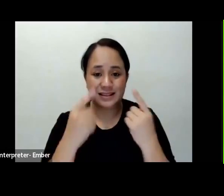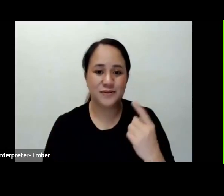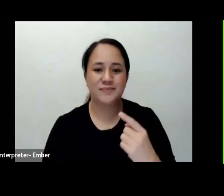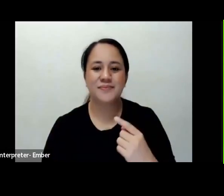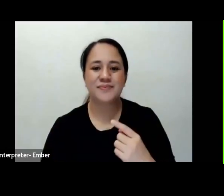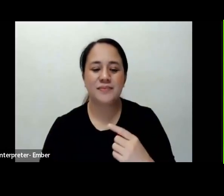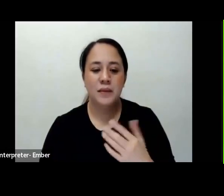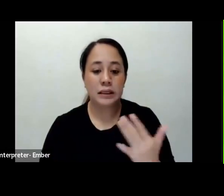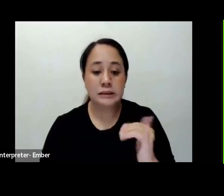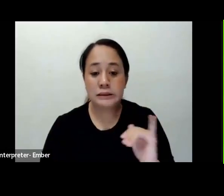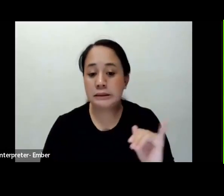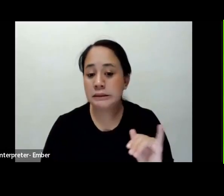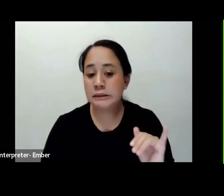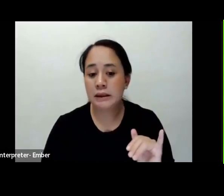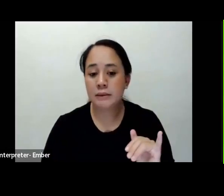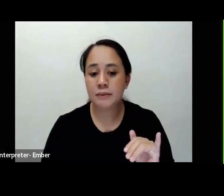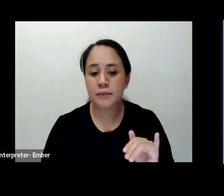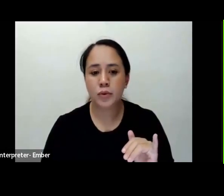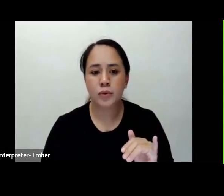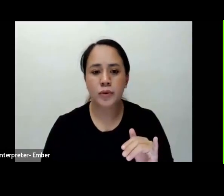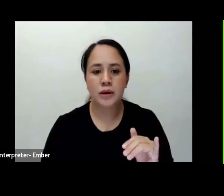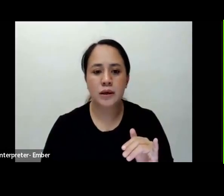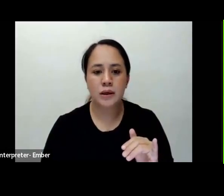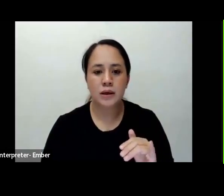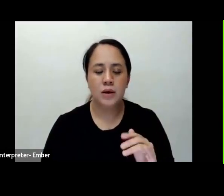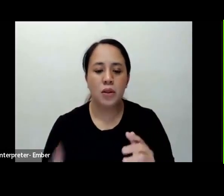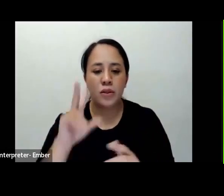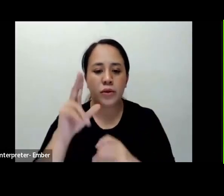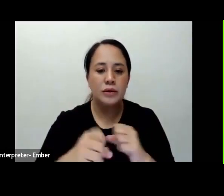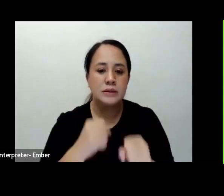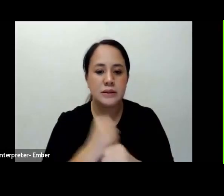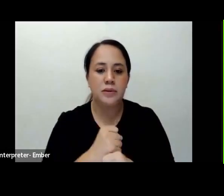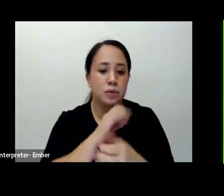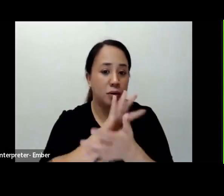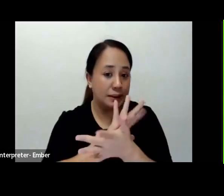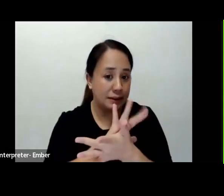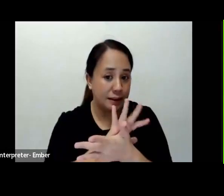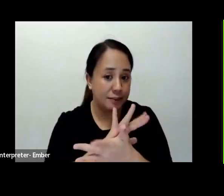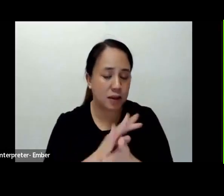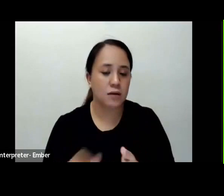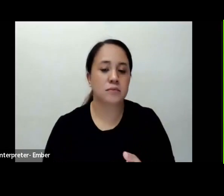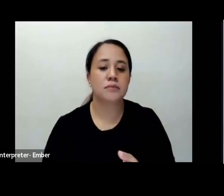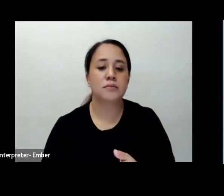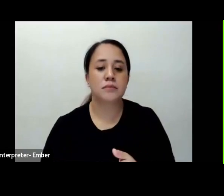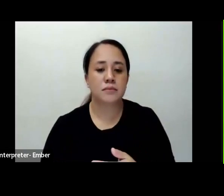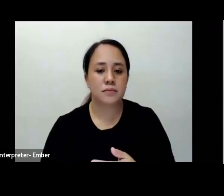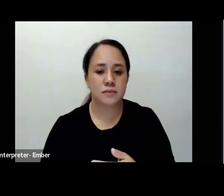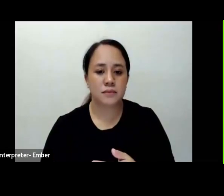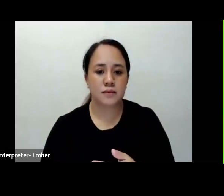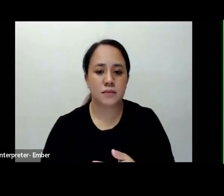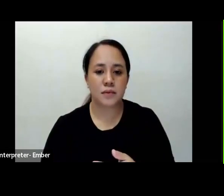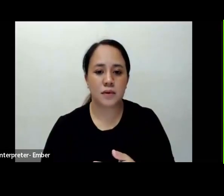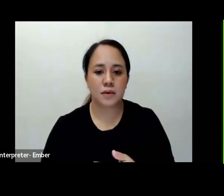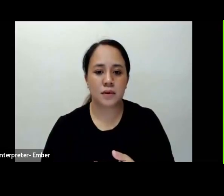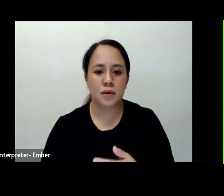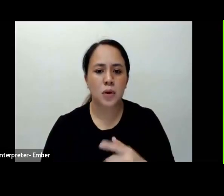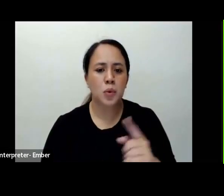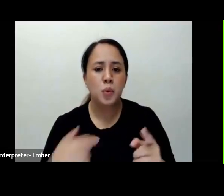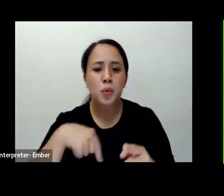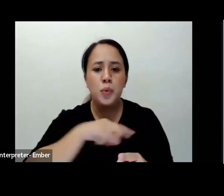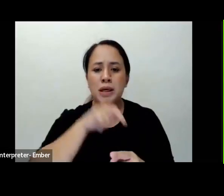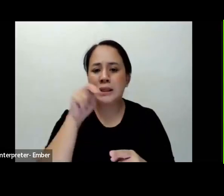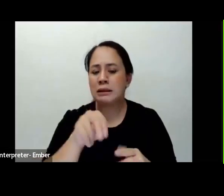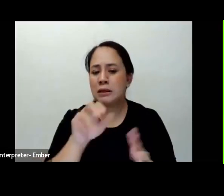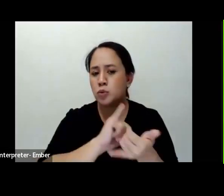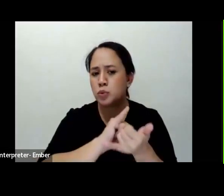as we enter the 3rd year of the pandemic, and we need to